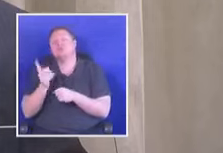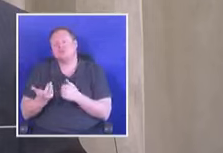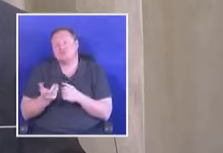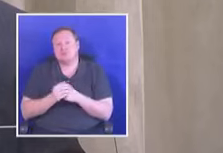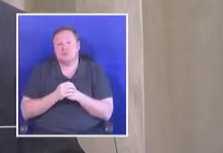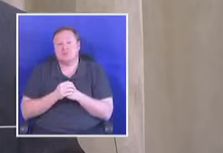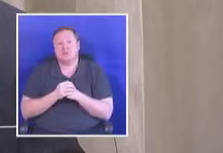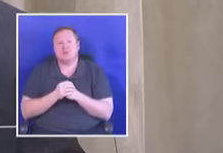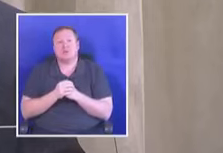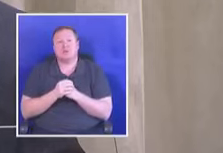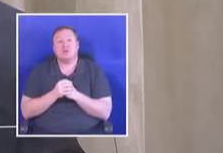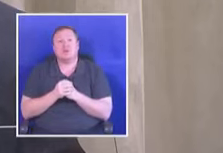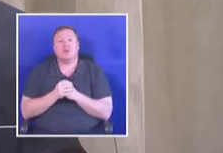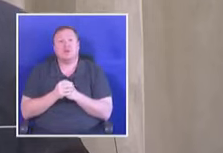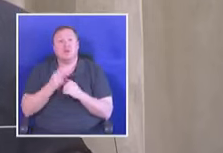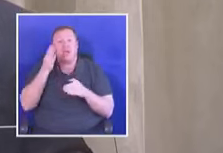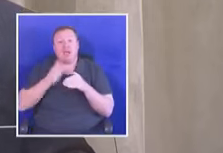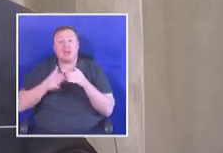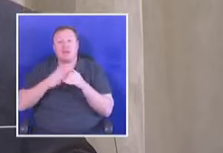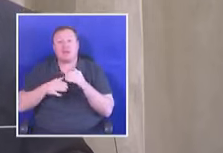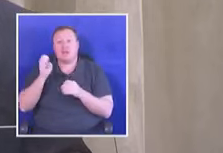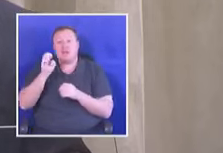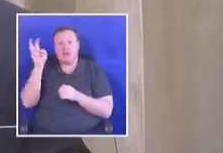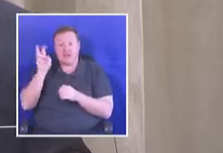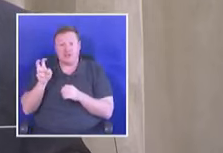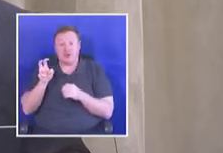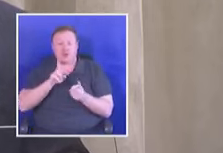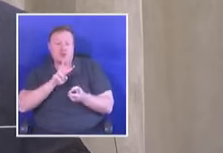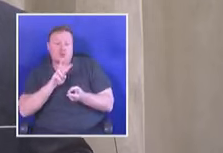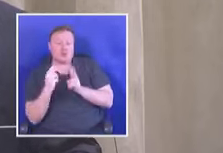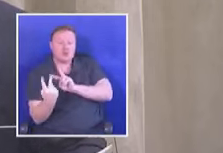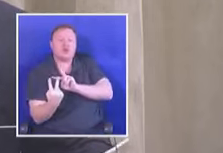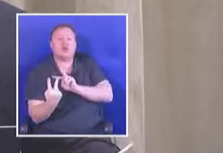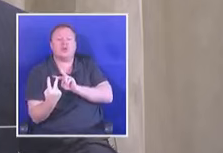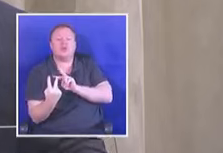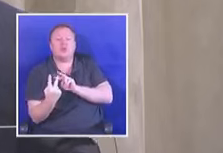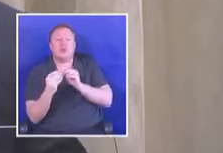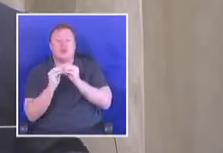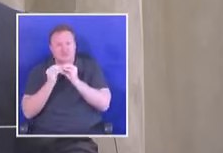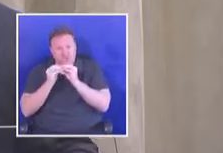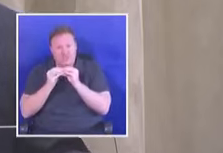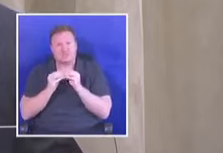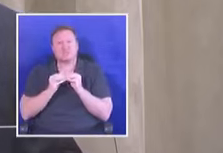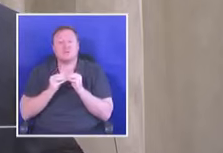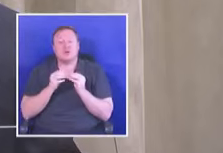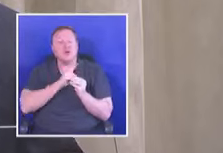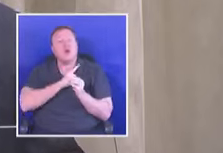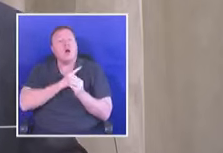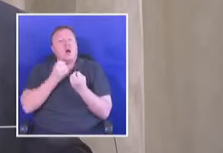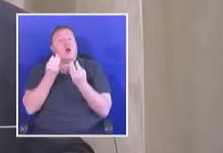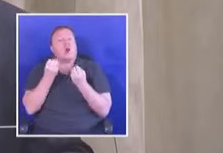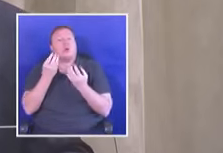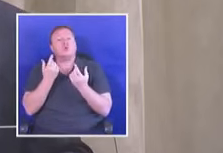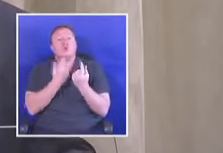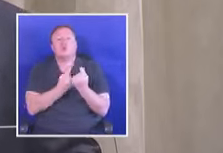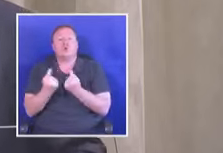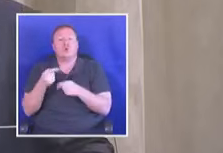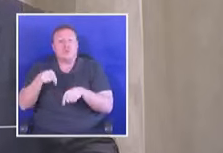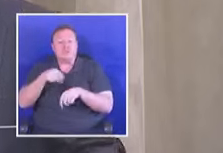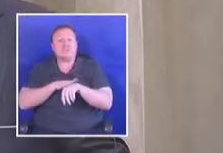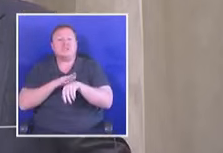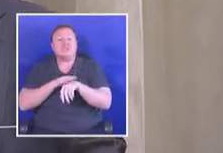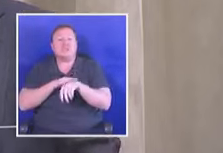when Eskom will be completely repositioned, because much of what we have been doing over this time is to seek